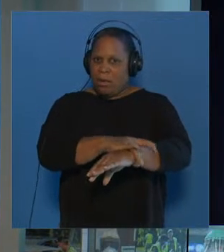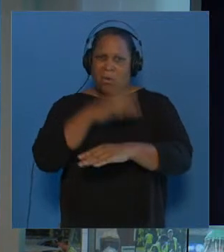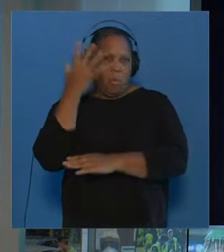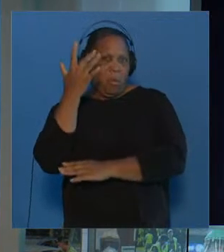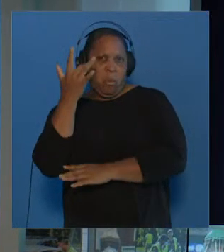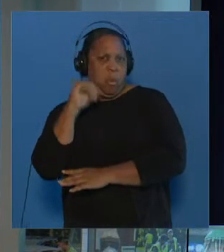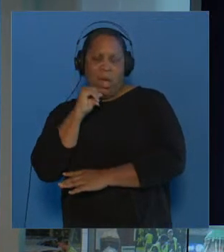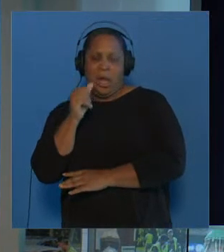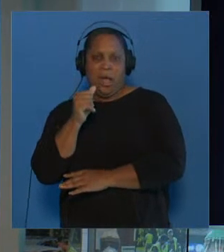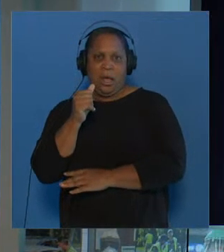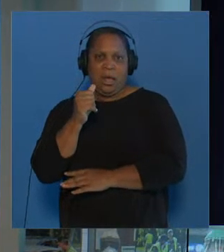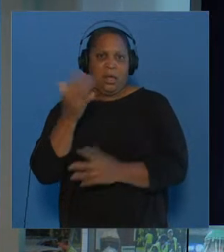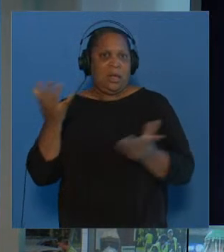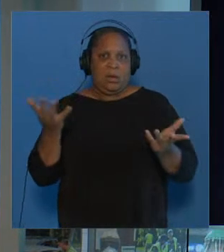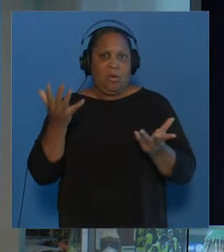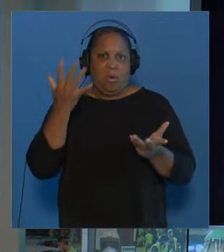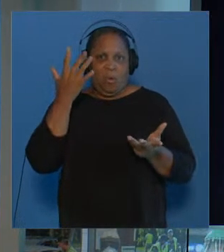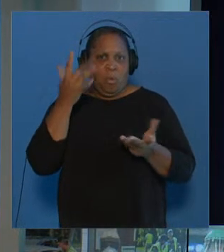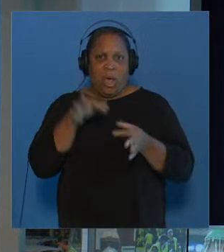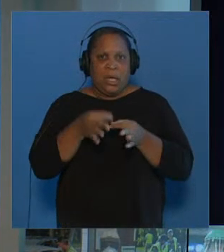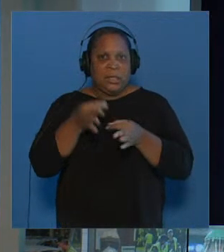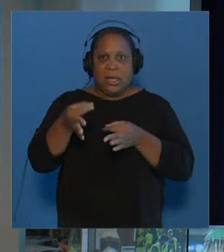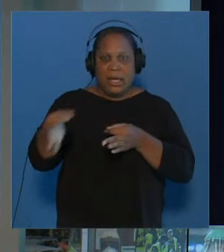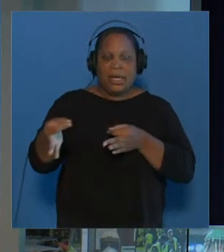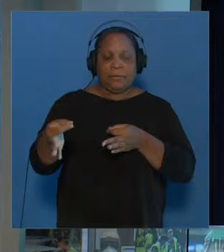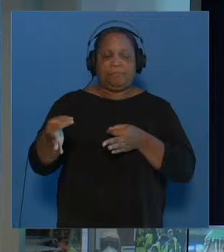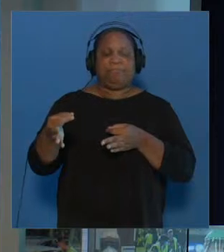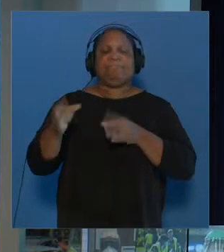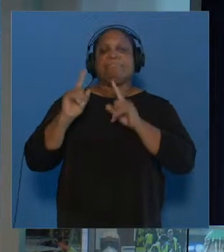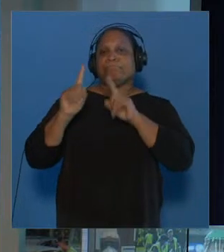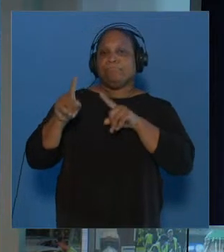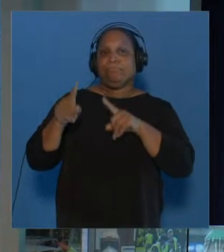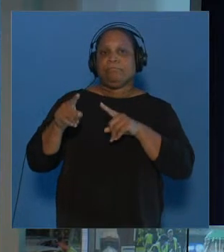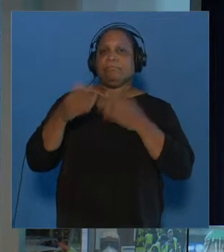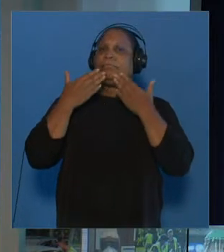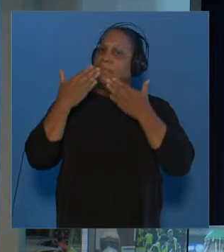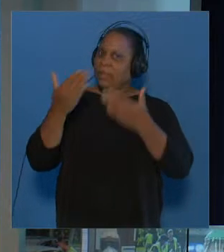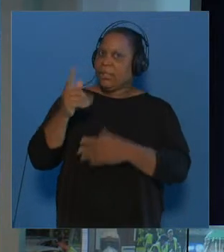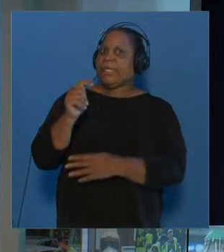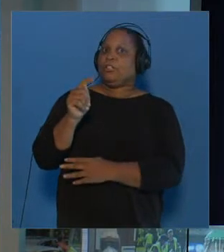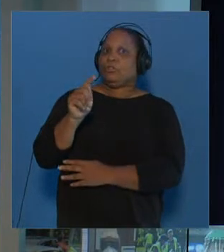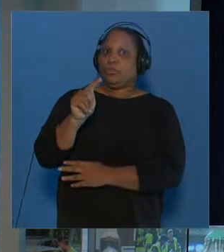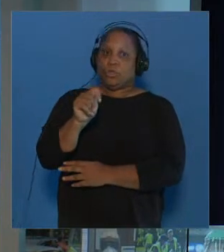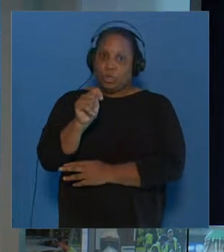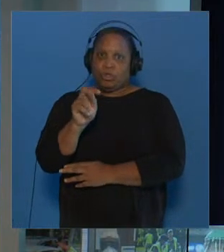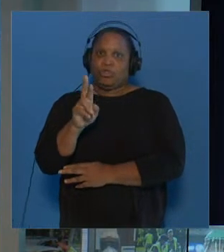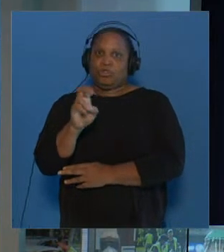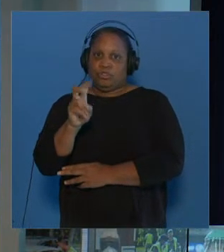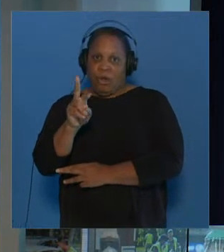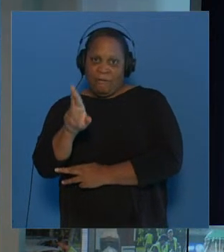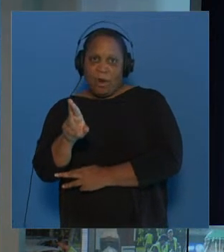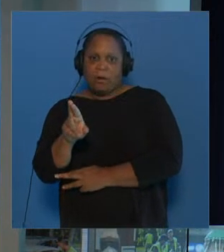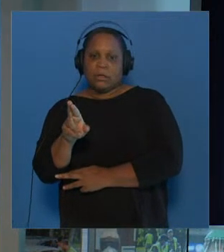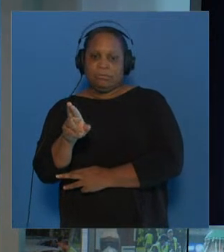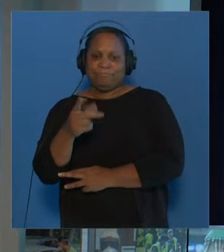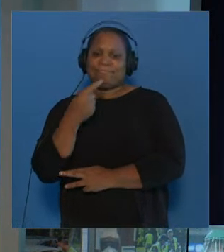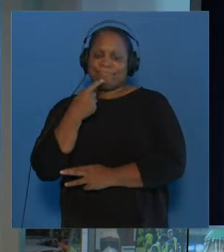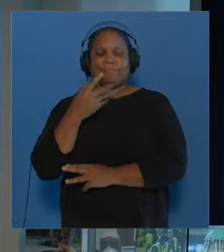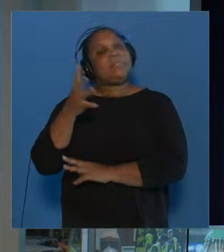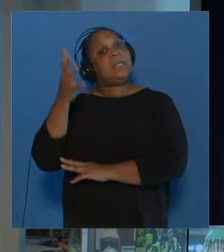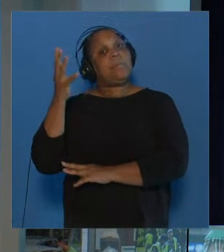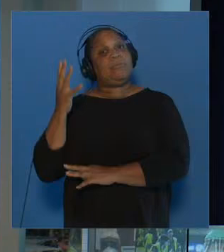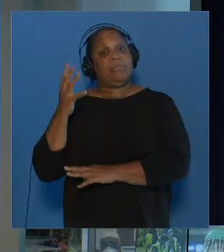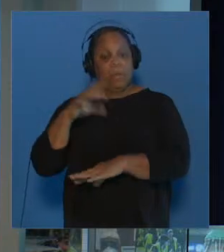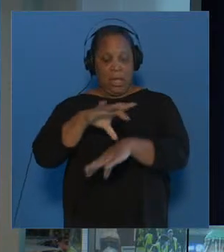not, and what is the delay? Thank you, Trevor. We are, as I've indicated previously, we have